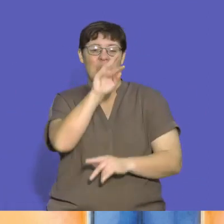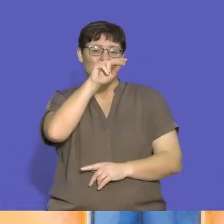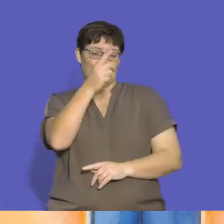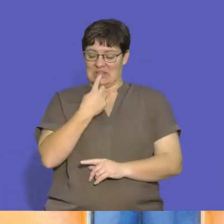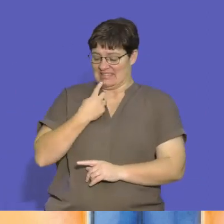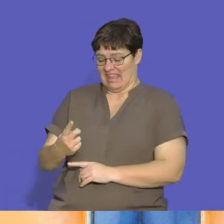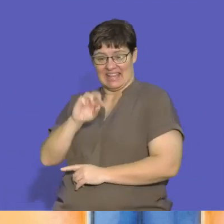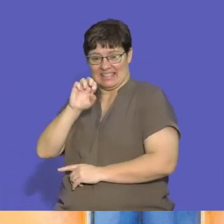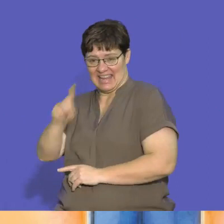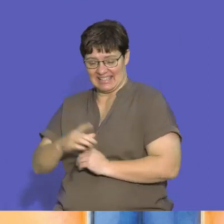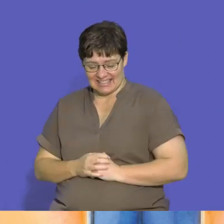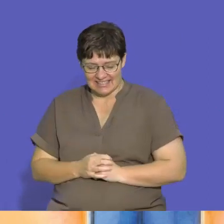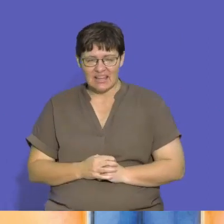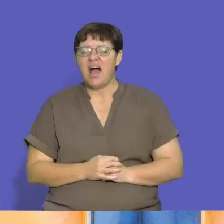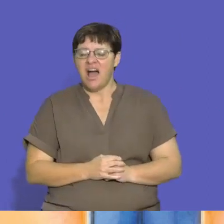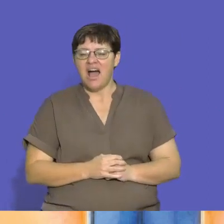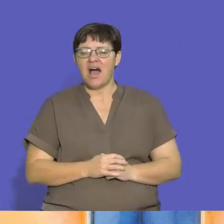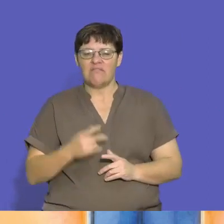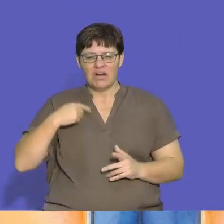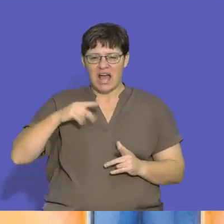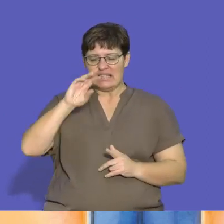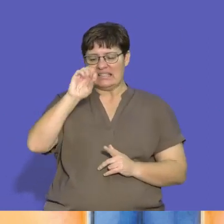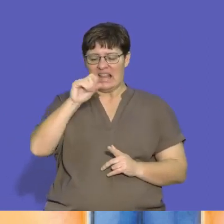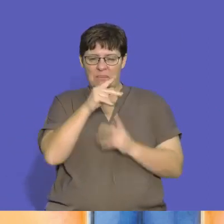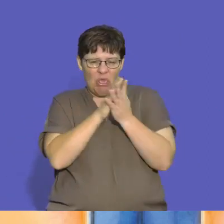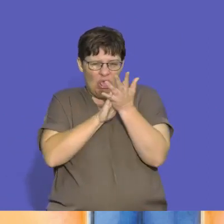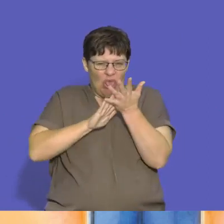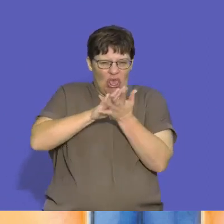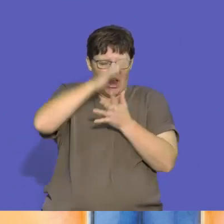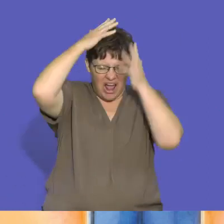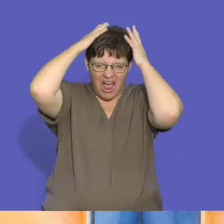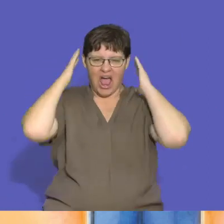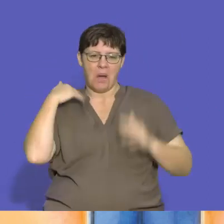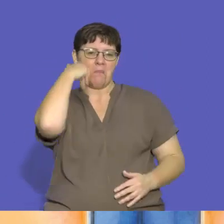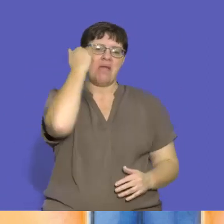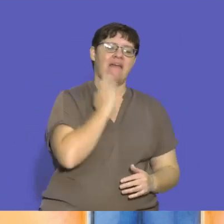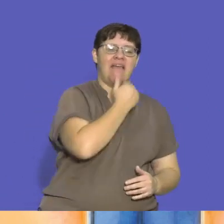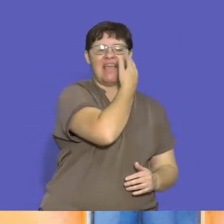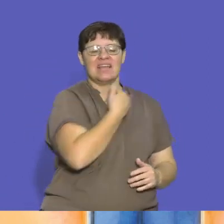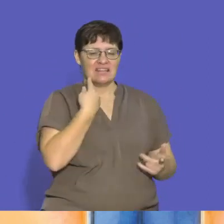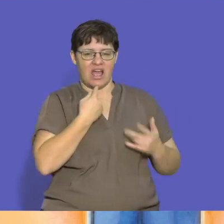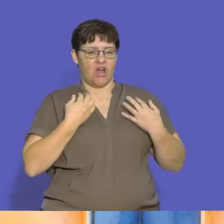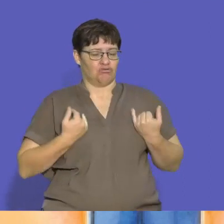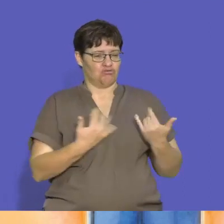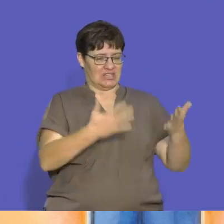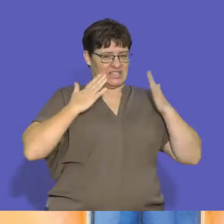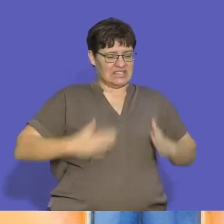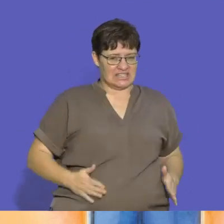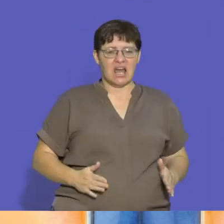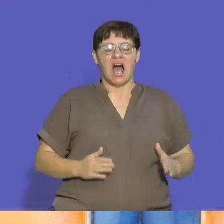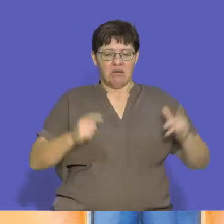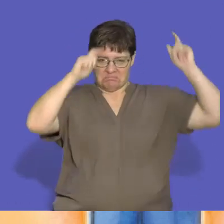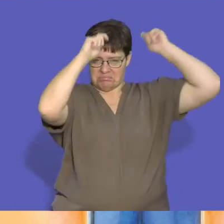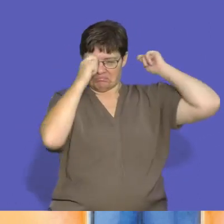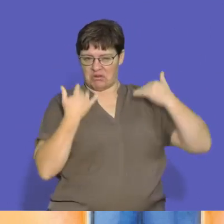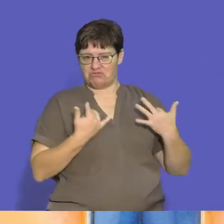Todd said to Ted. The twins put some slime on their hair. Todd painted his face. He dressed in green and wore